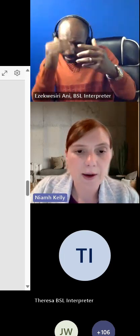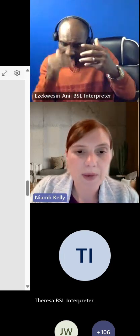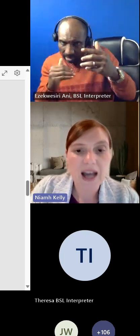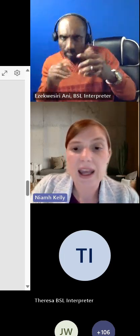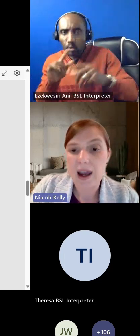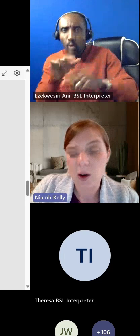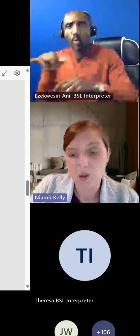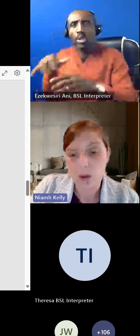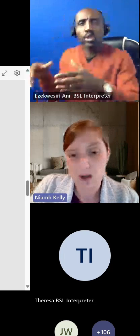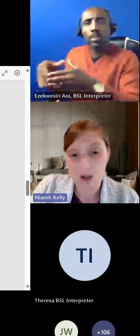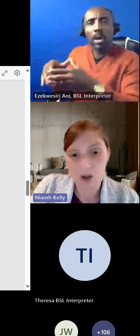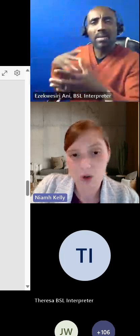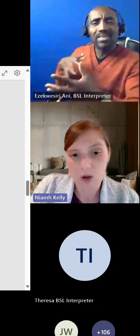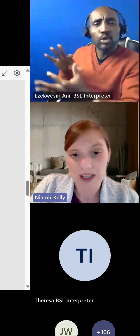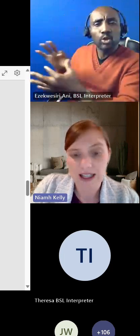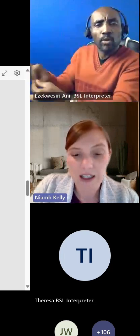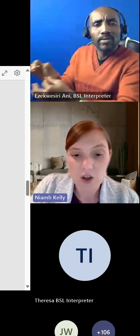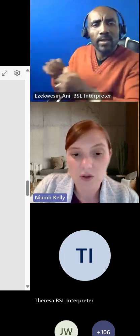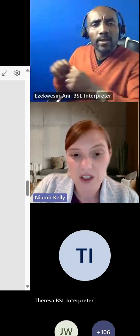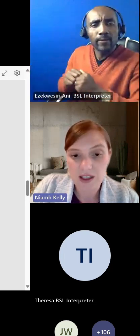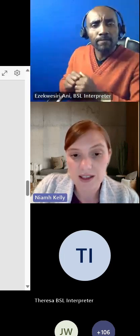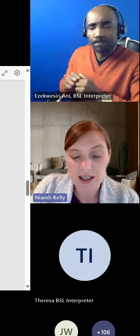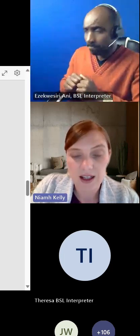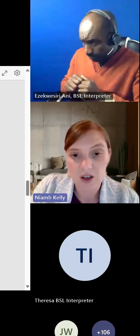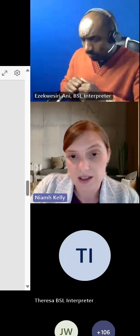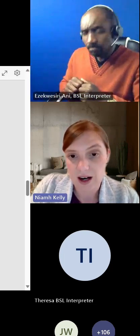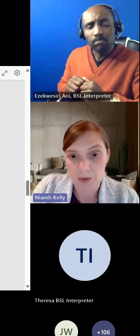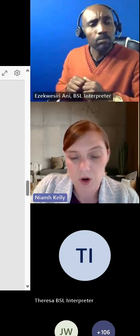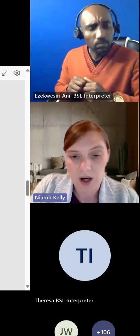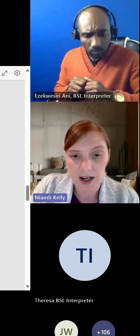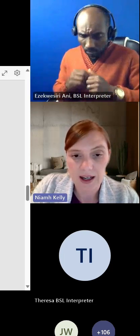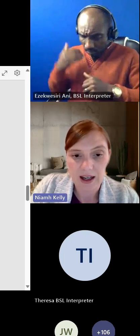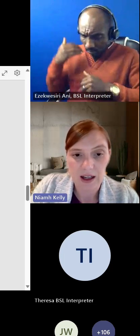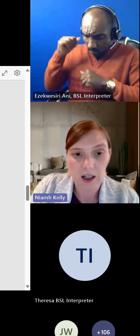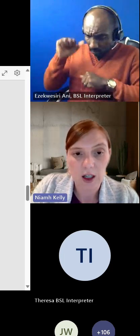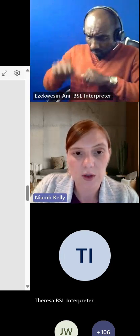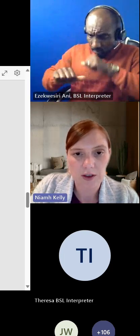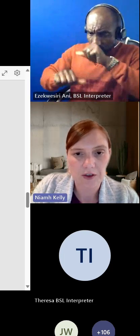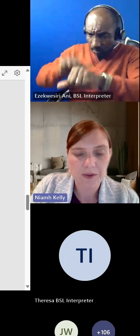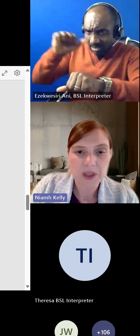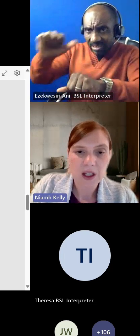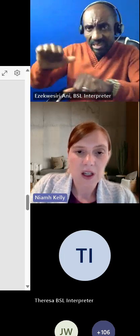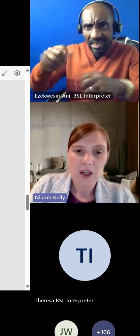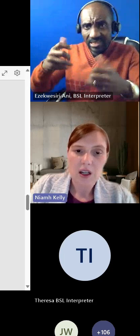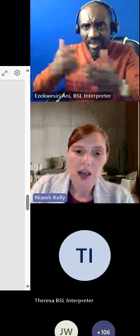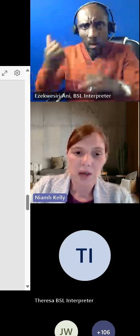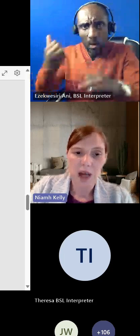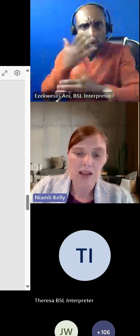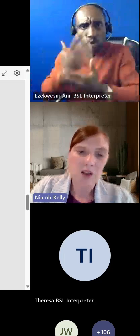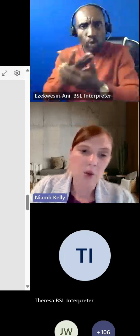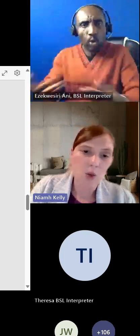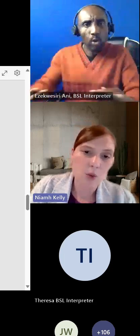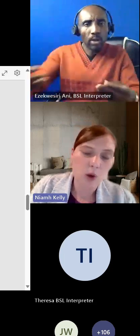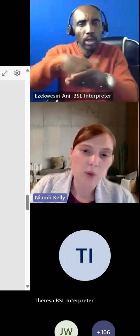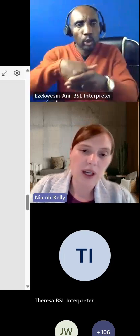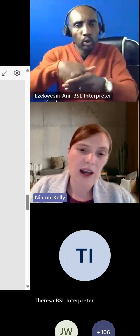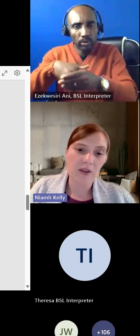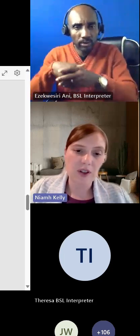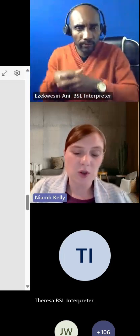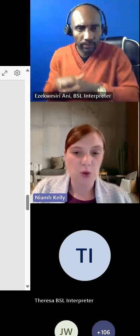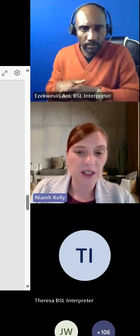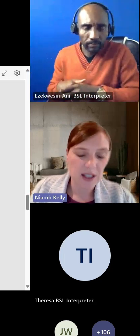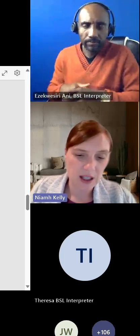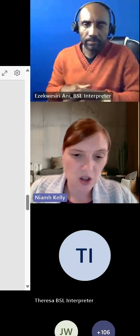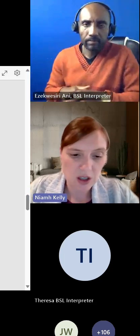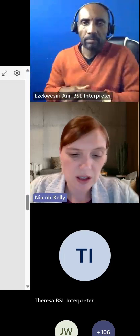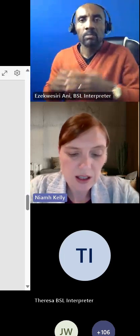with, and how can we ensure that each of these stages are more inclusive. And so what we